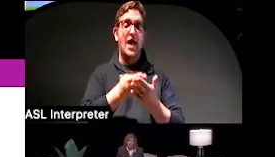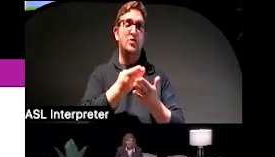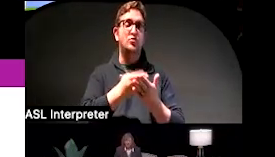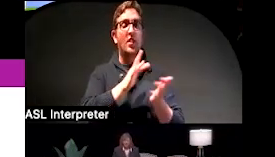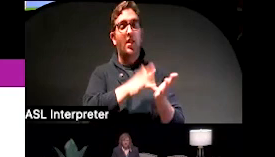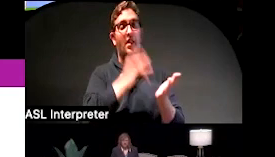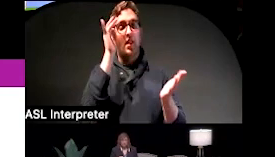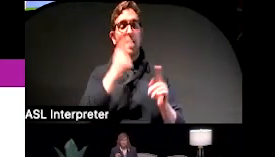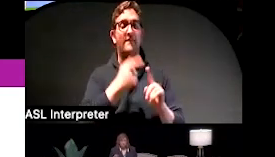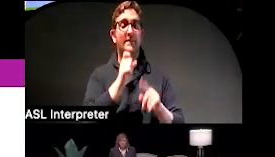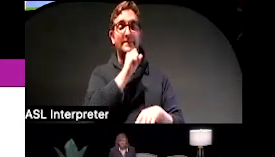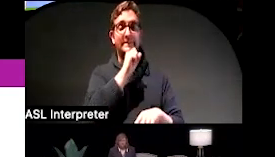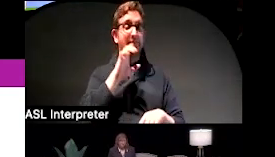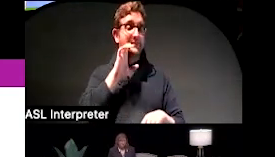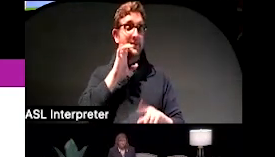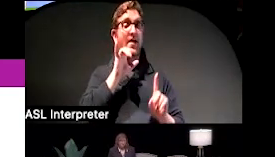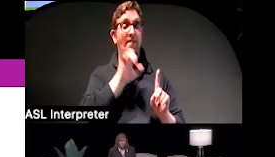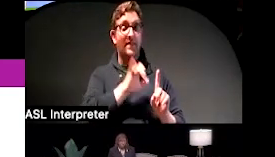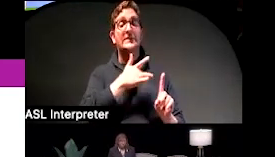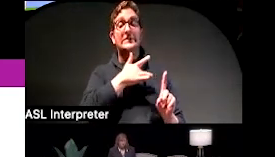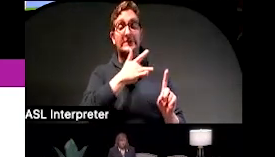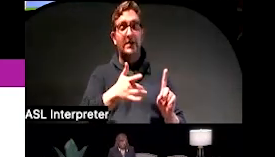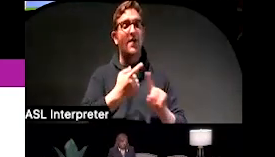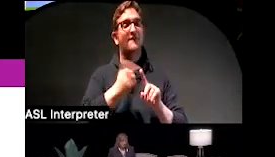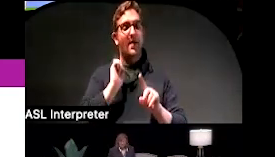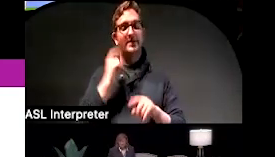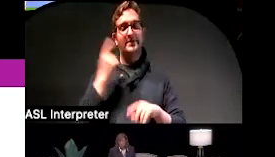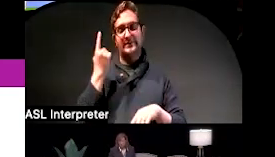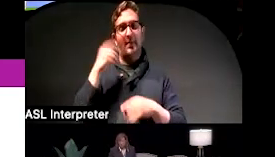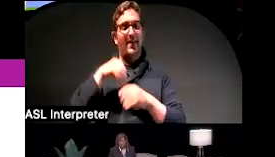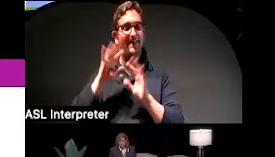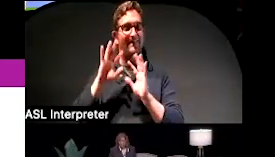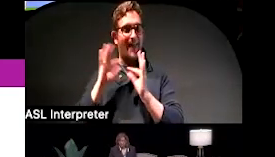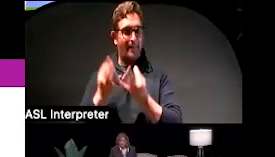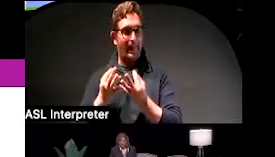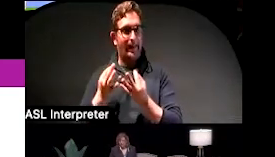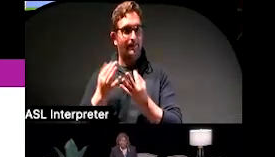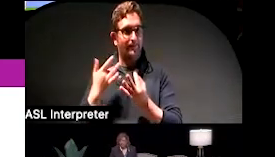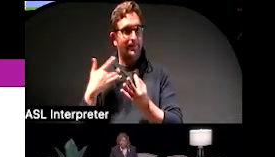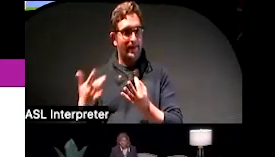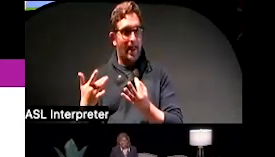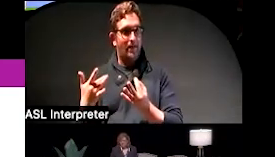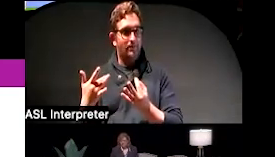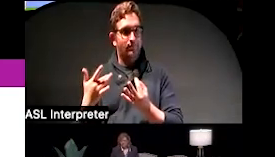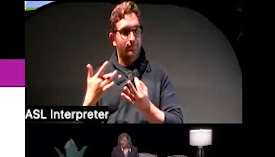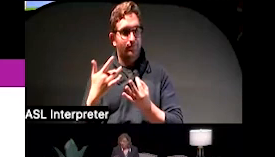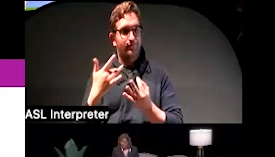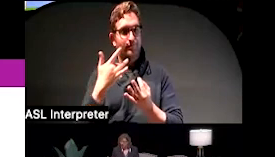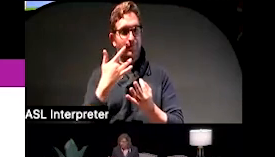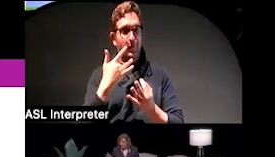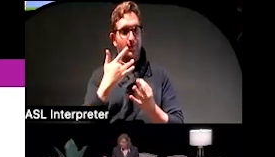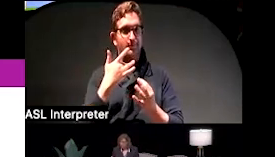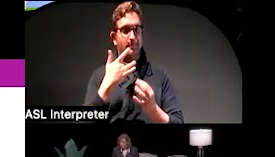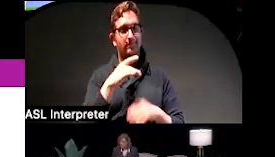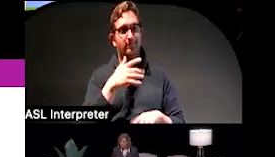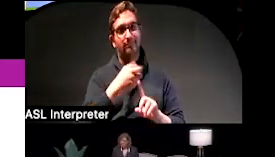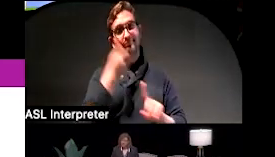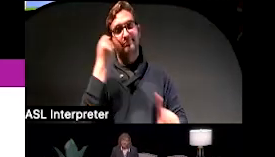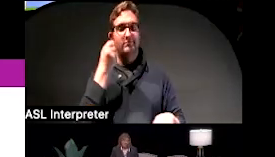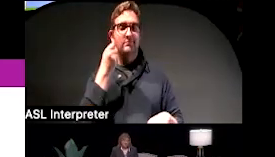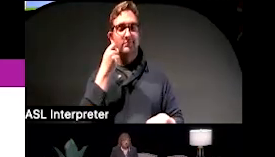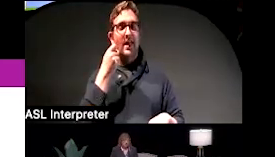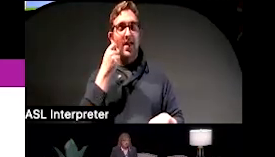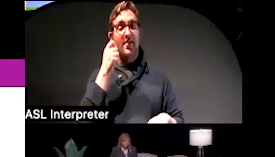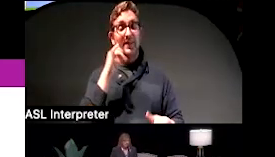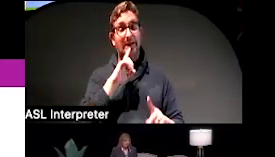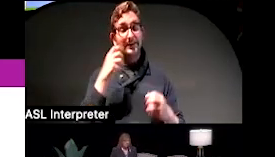is actually familial, family members who are doing it. Scary as that may seem, this